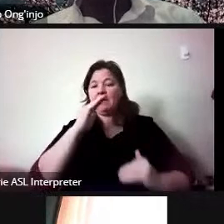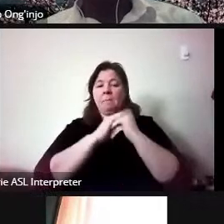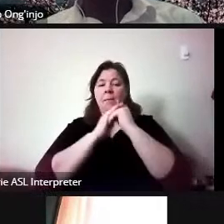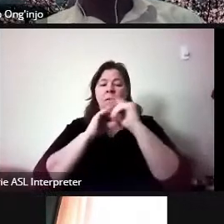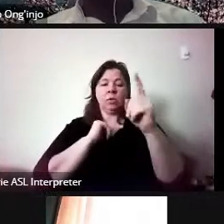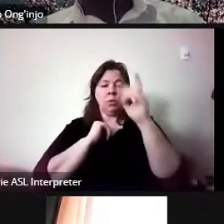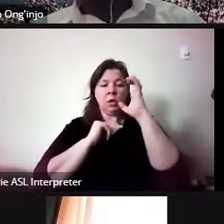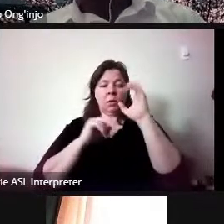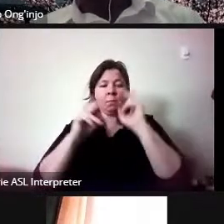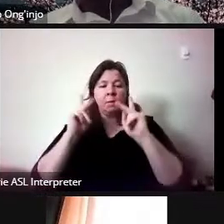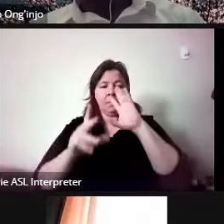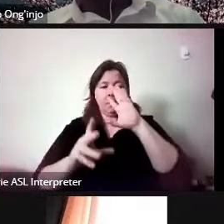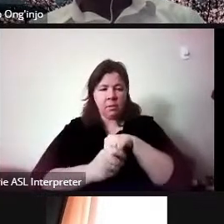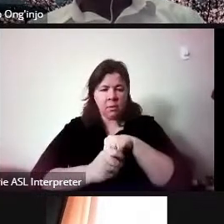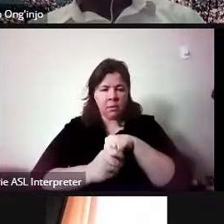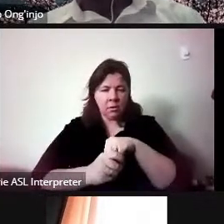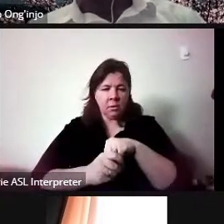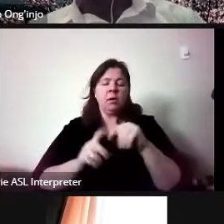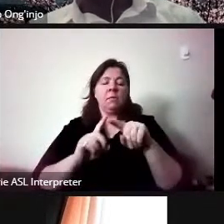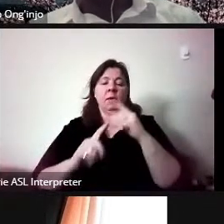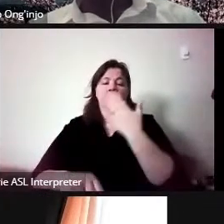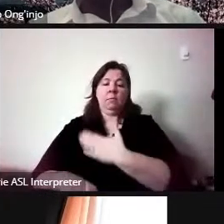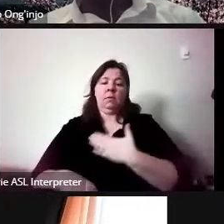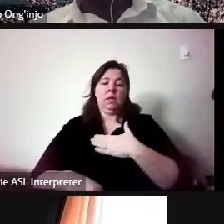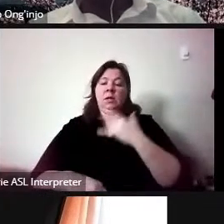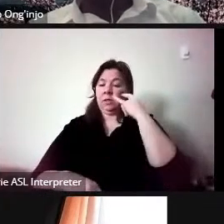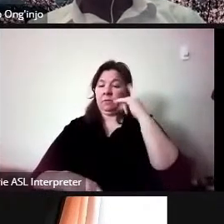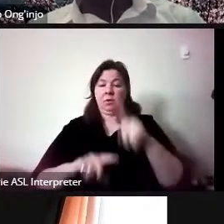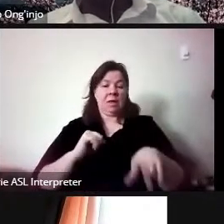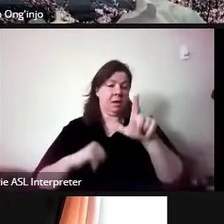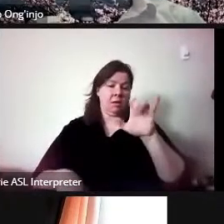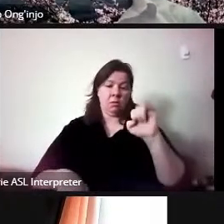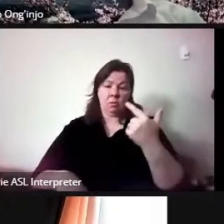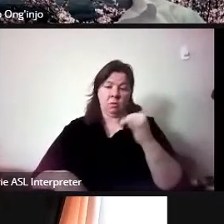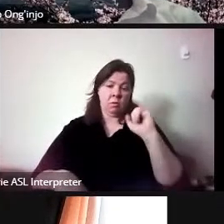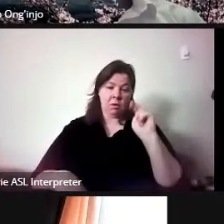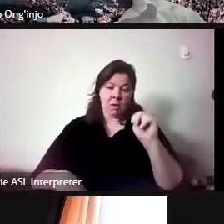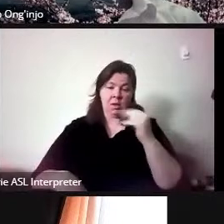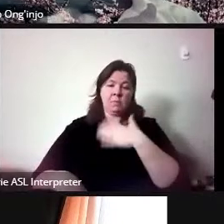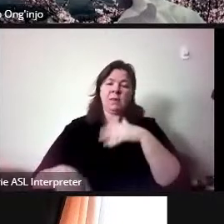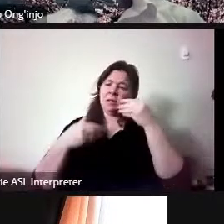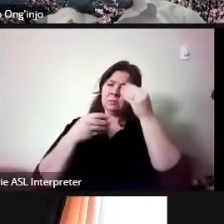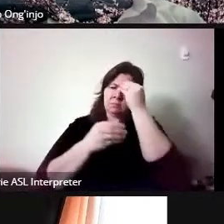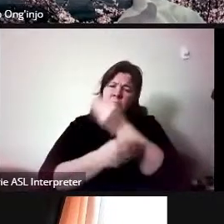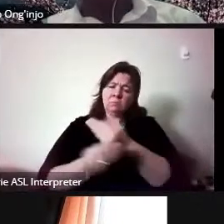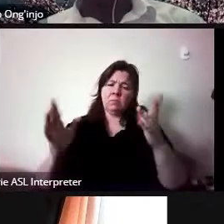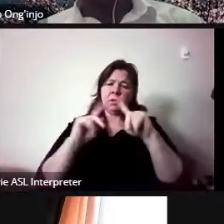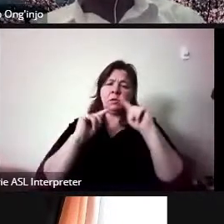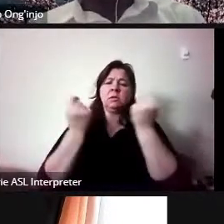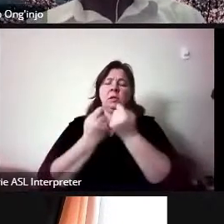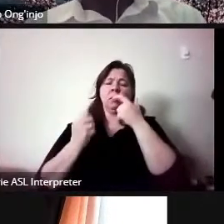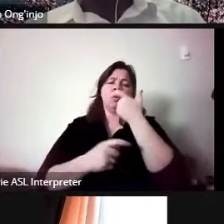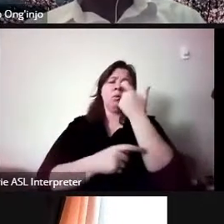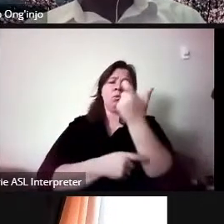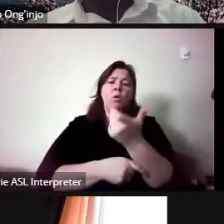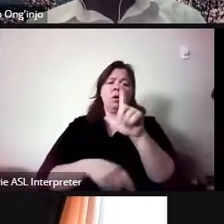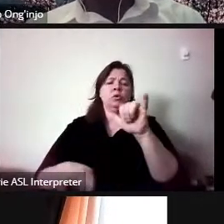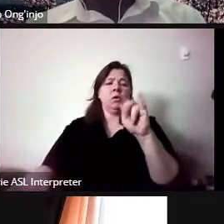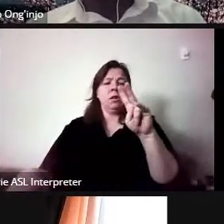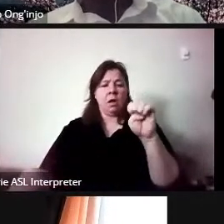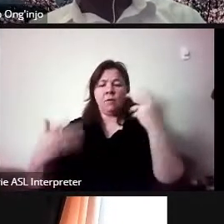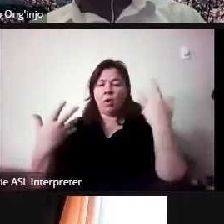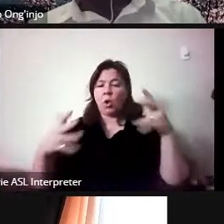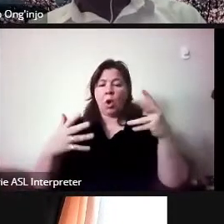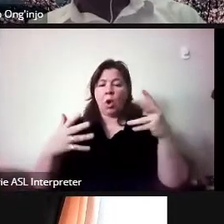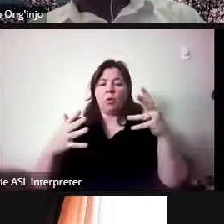100 participants, but please, if you cannot log in here, please let your teams know to watch us live, which we are